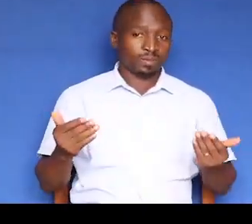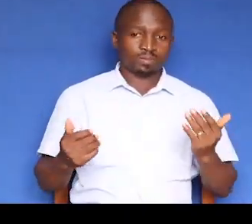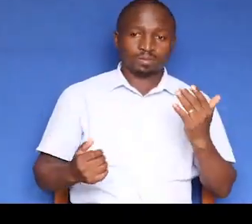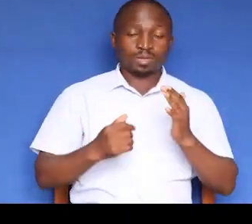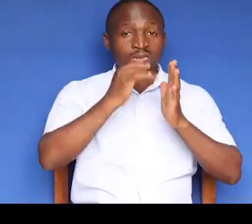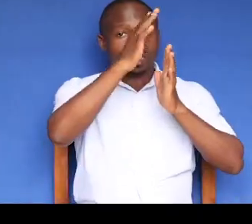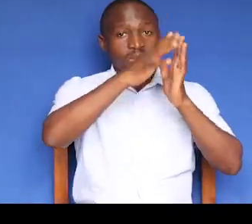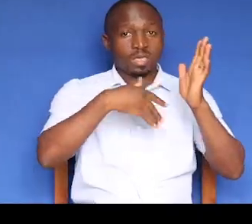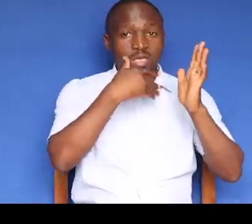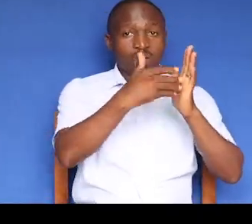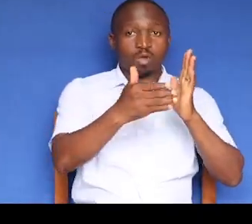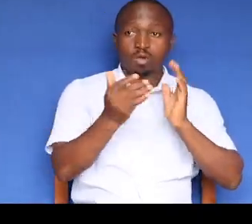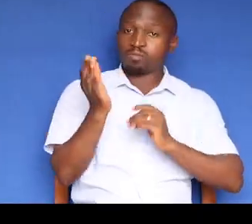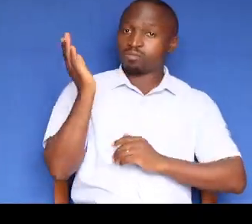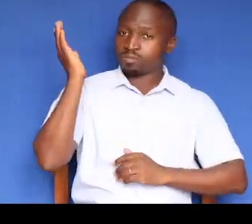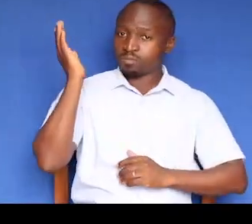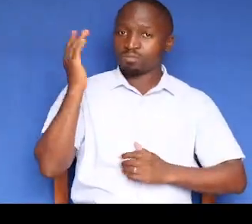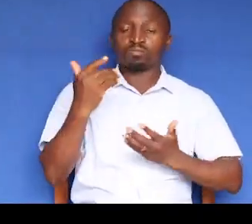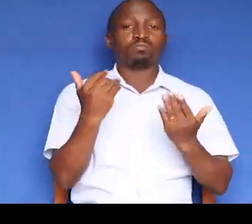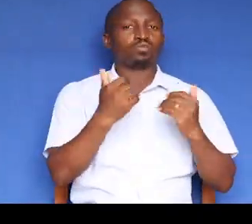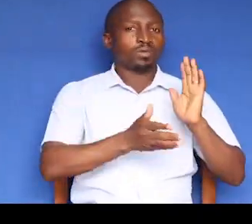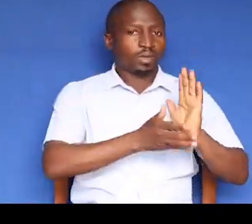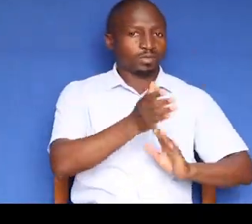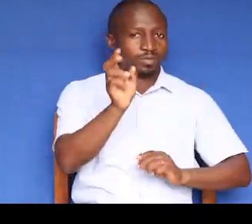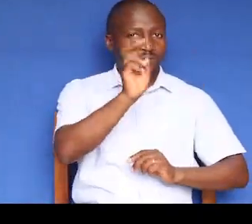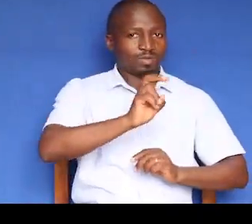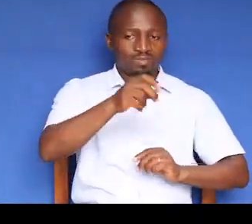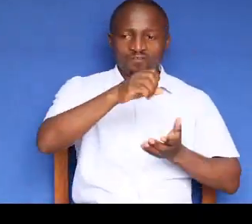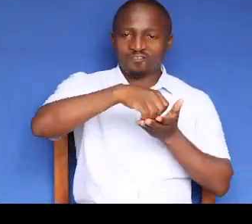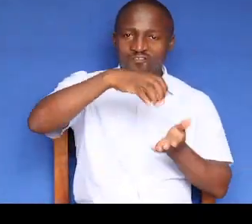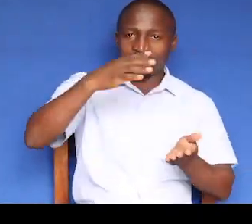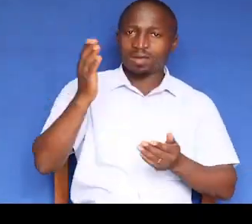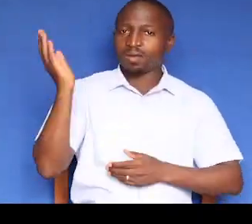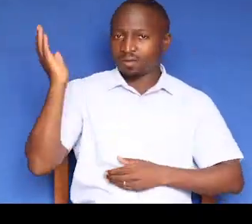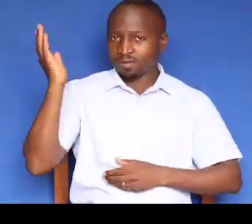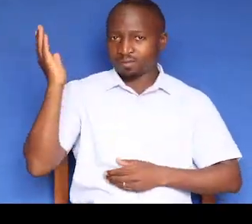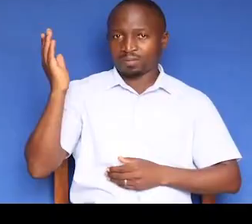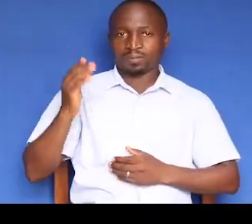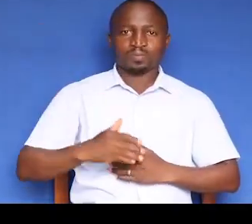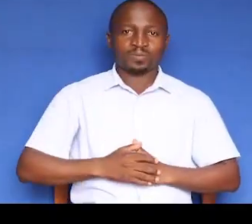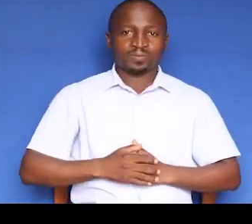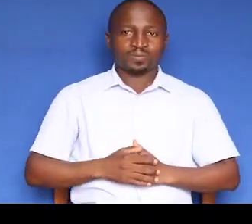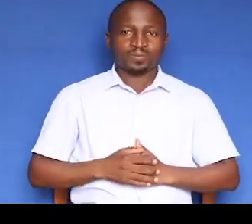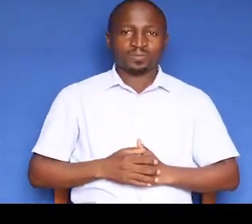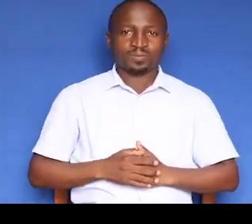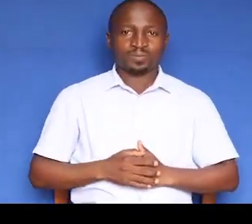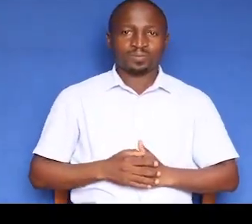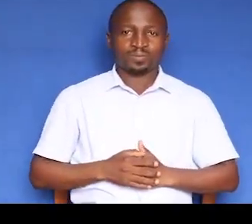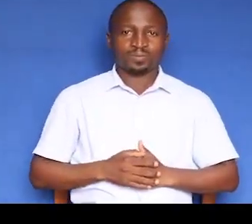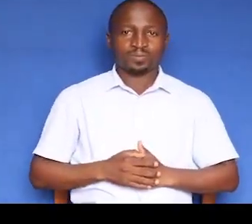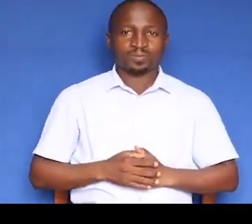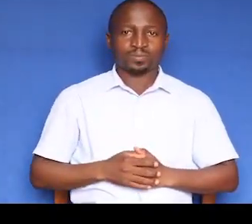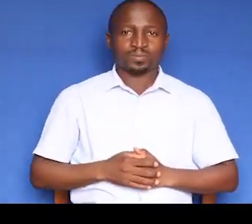So from our table, we can start to find the profit here. Let's